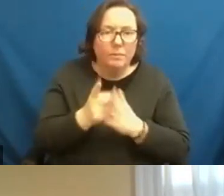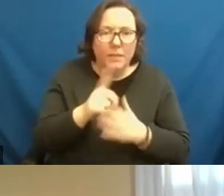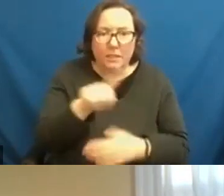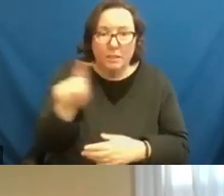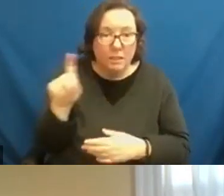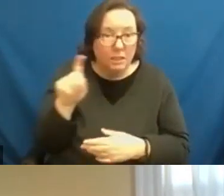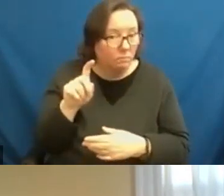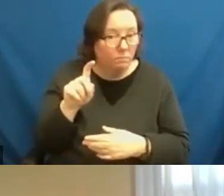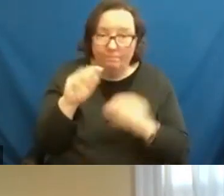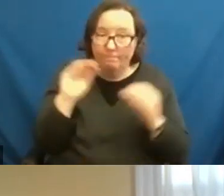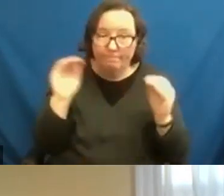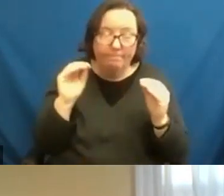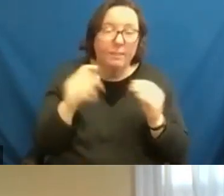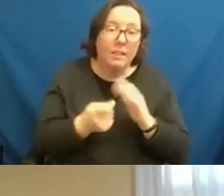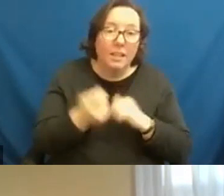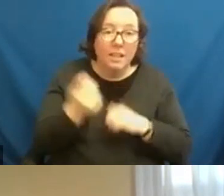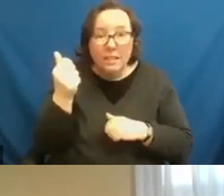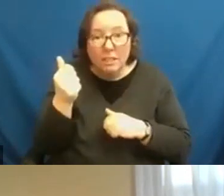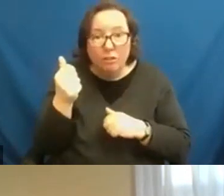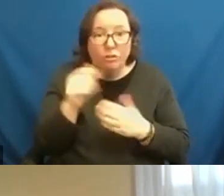Any additions or deletions?